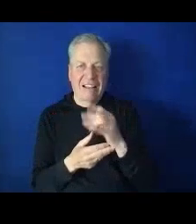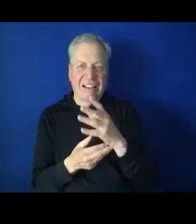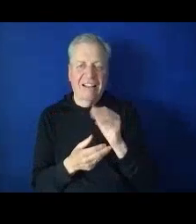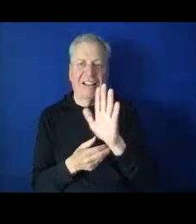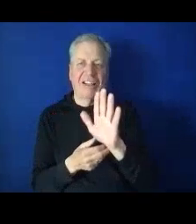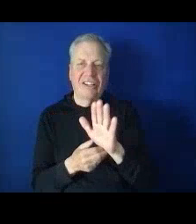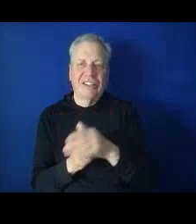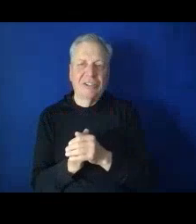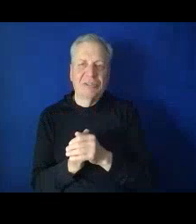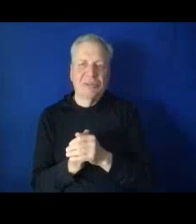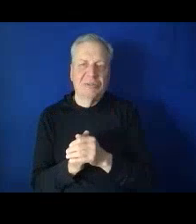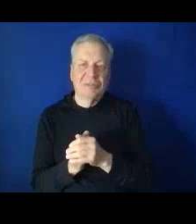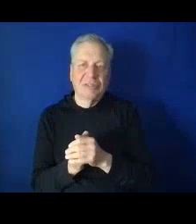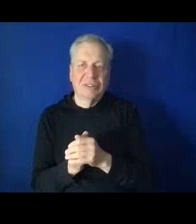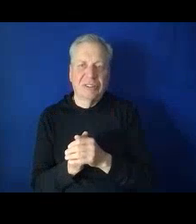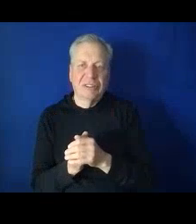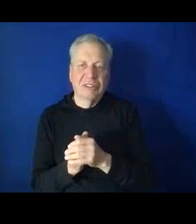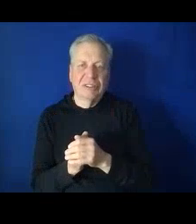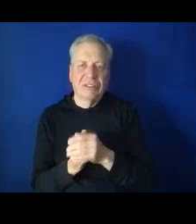botanist.